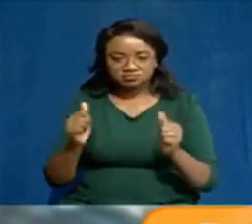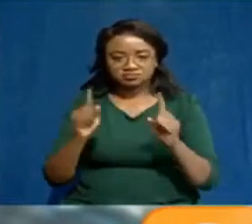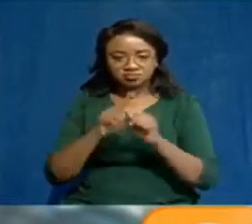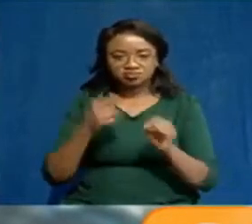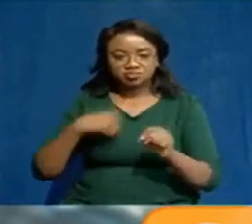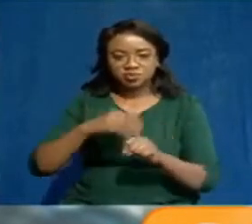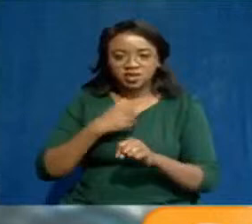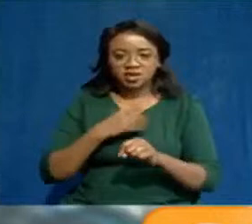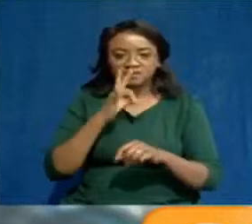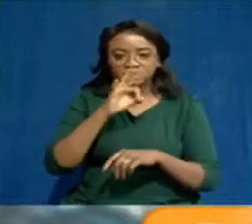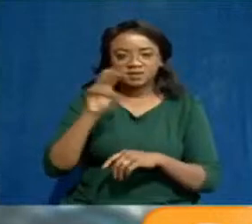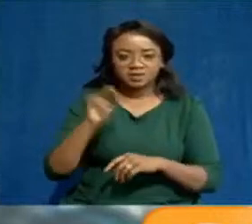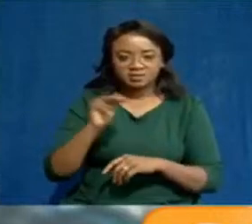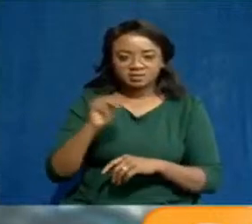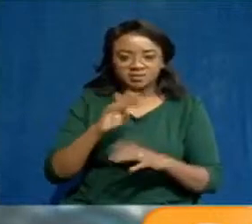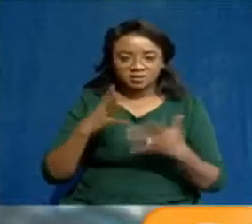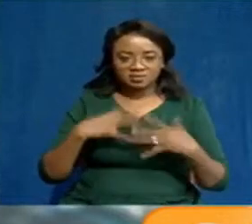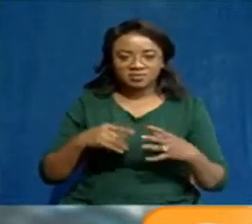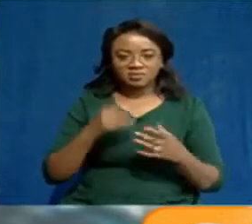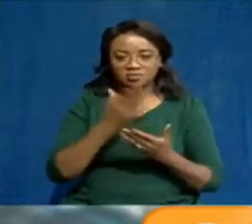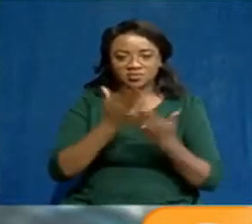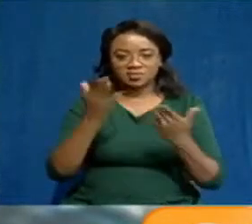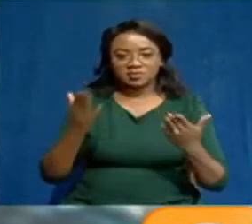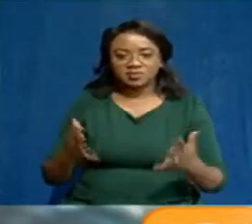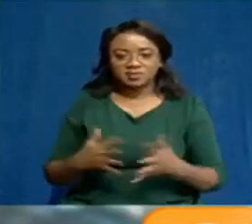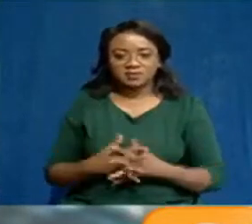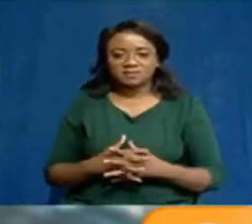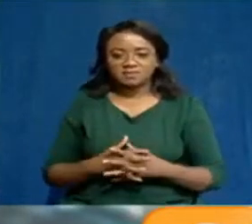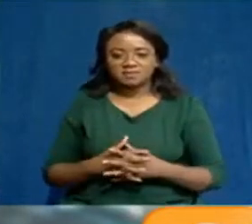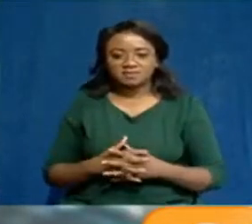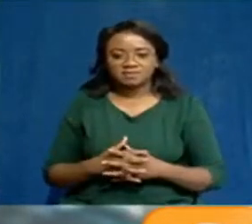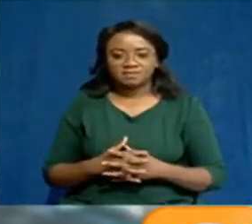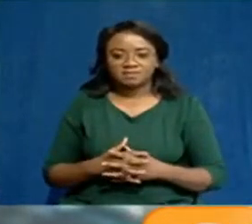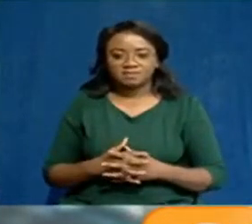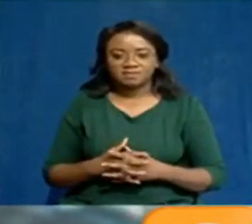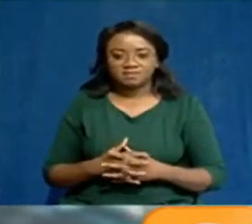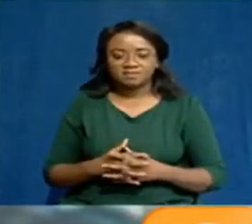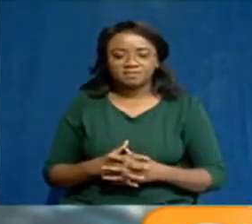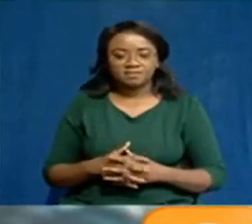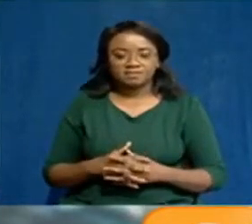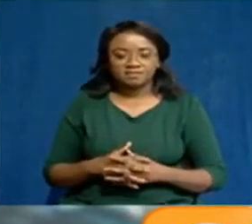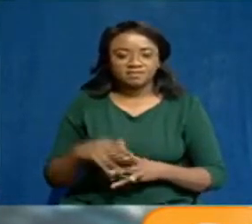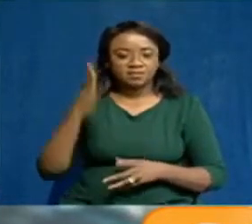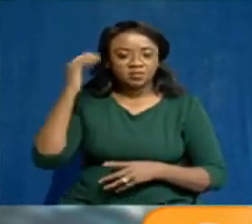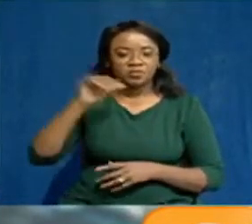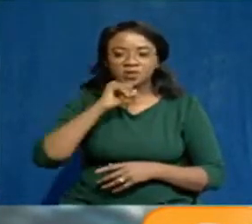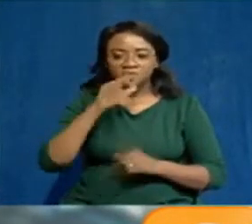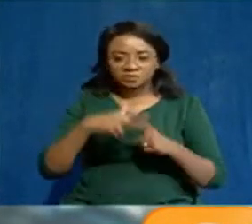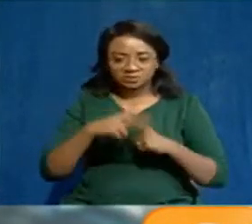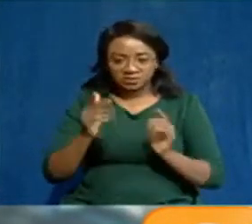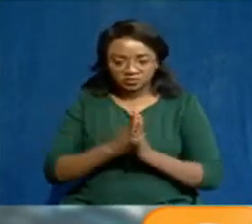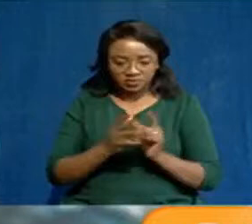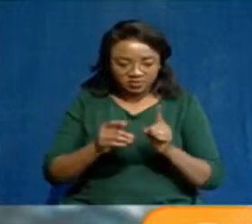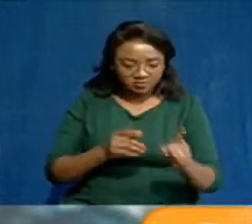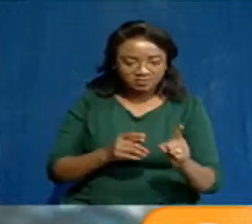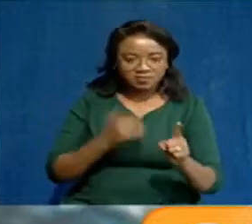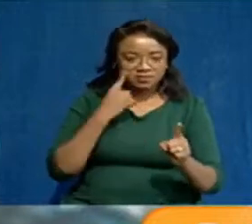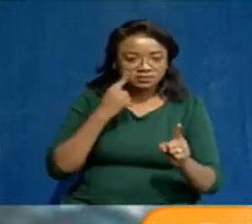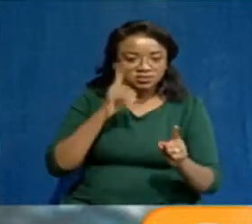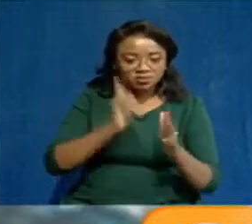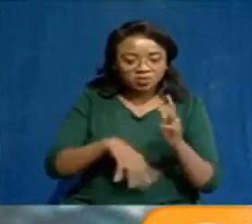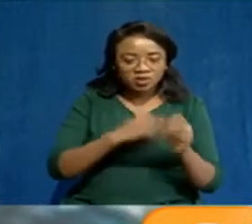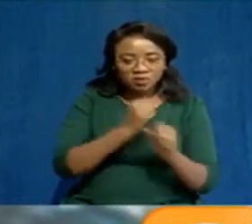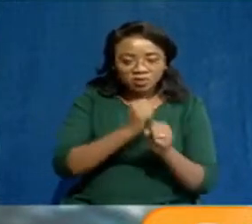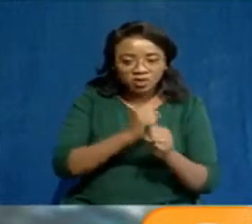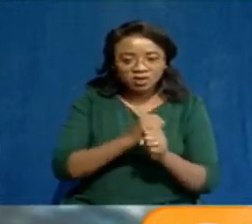million residents, mm-hmm, in these spaces. Why can't we start with these people, see what is working and what is not working? And we've